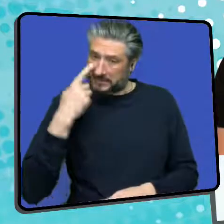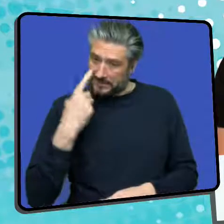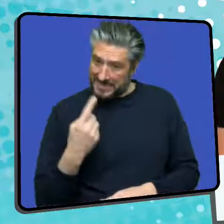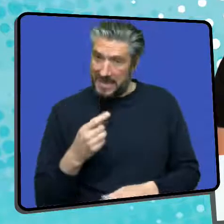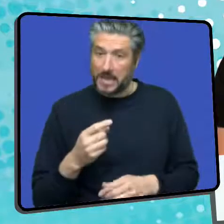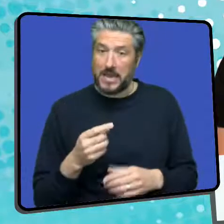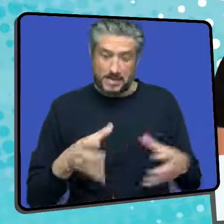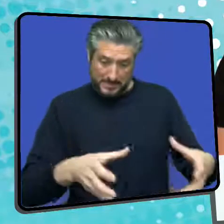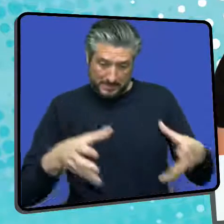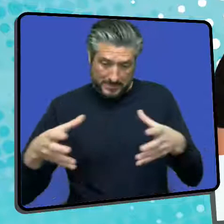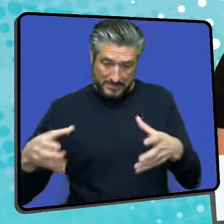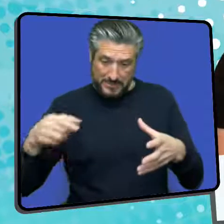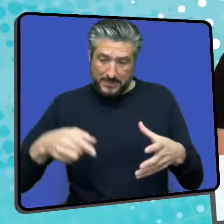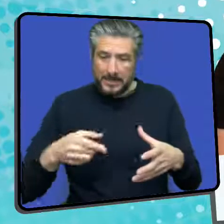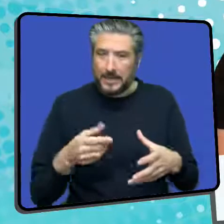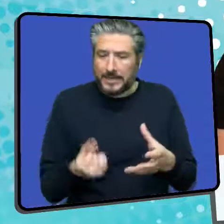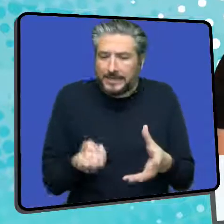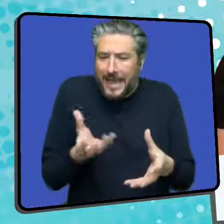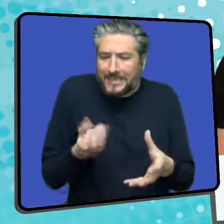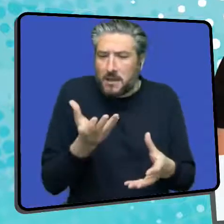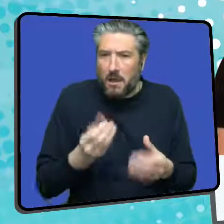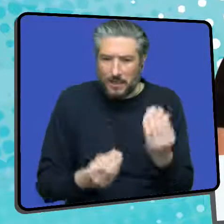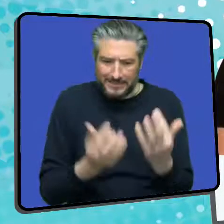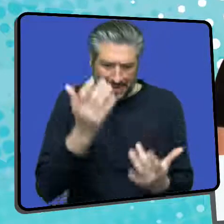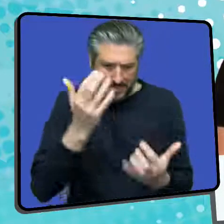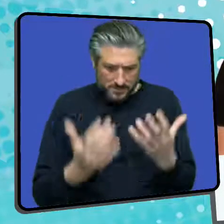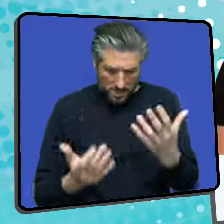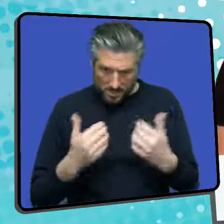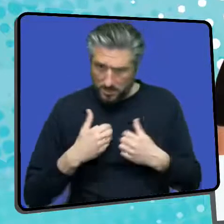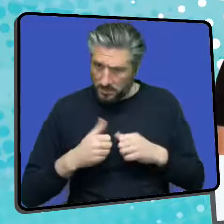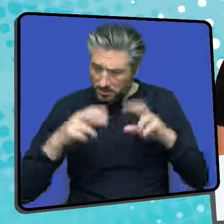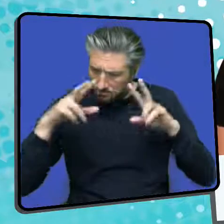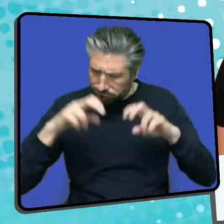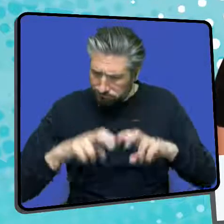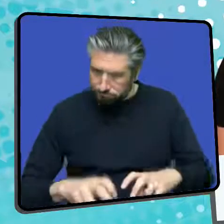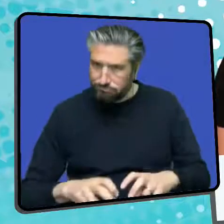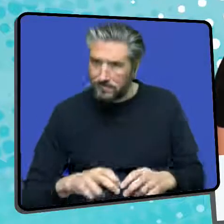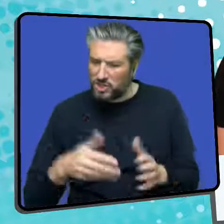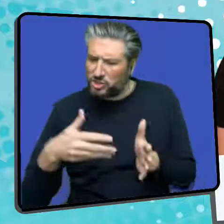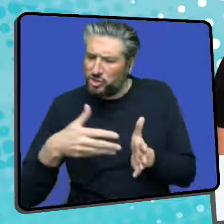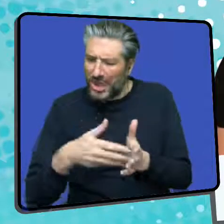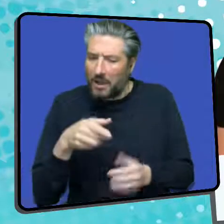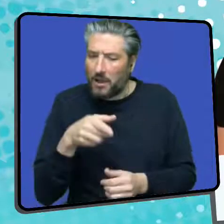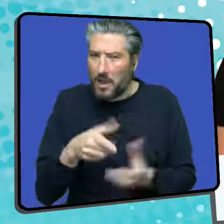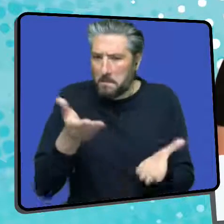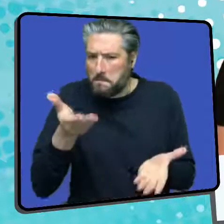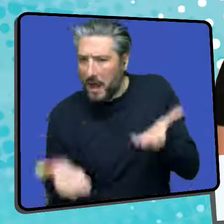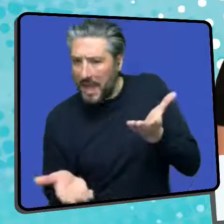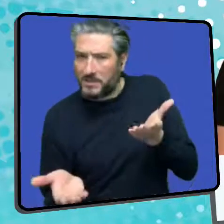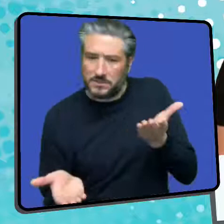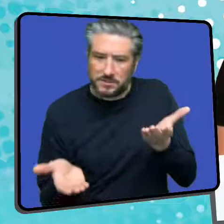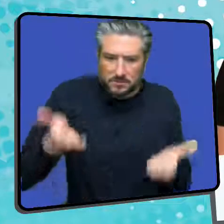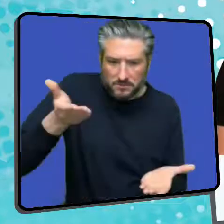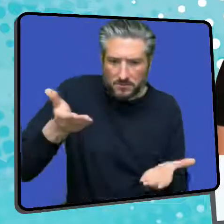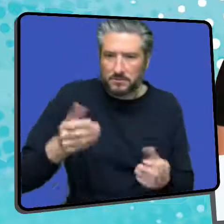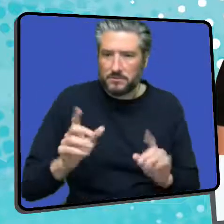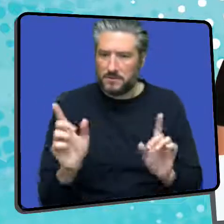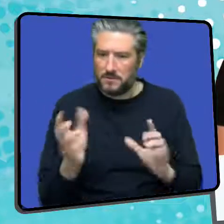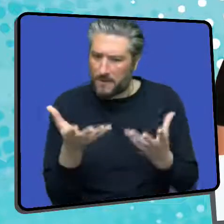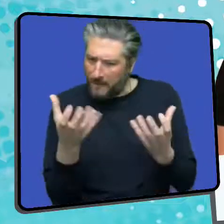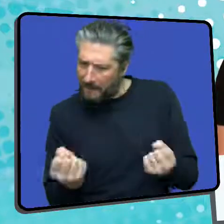it's sort of an iterative process, if you will. We start with the small things. So if we have a tool that we can apply